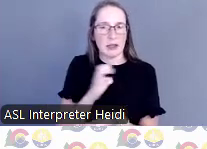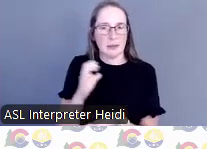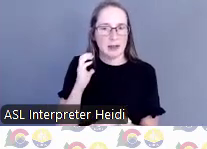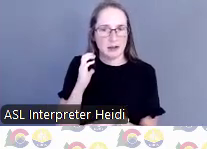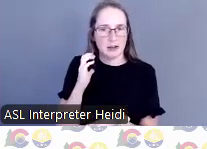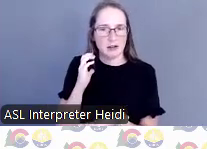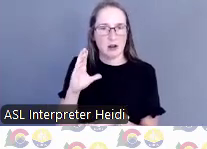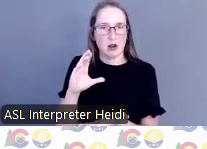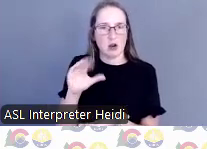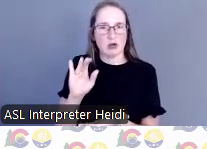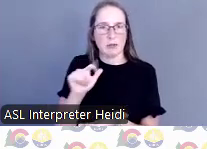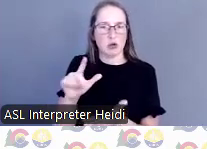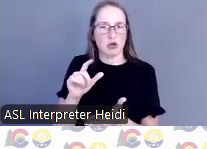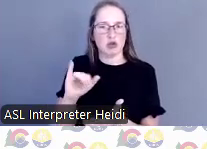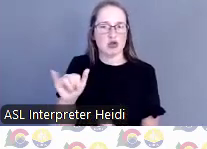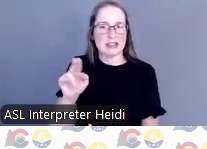Criminal Justice Services Program.